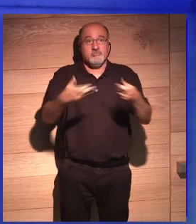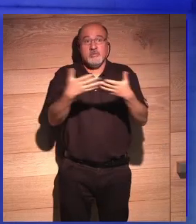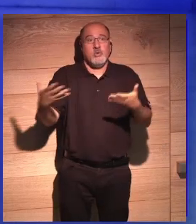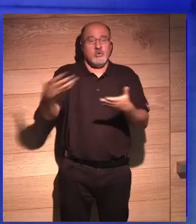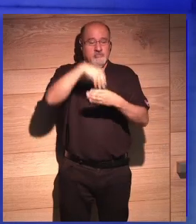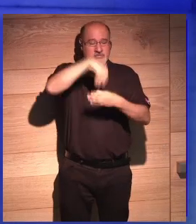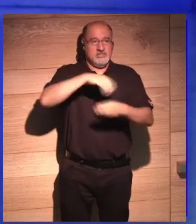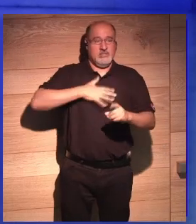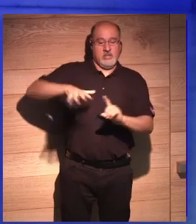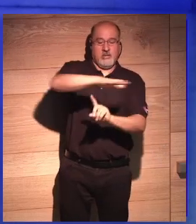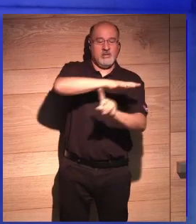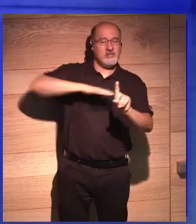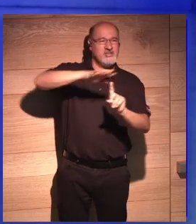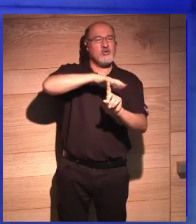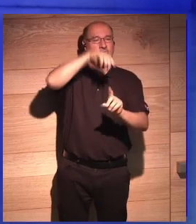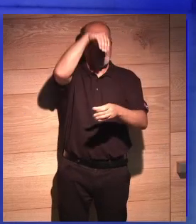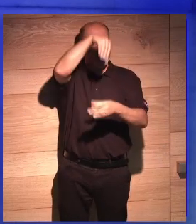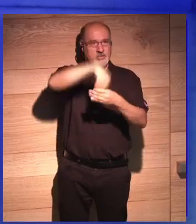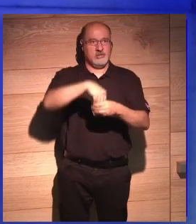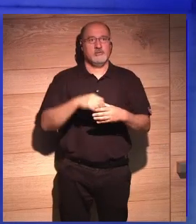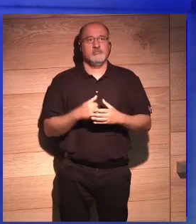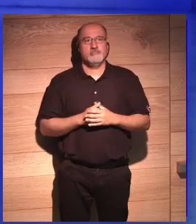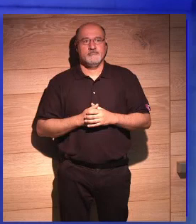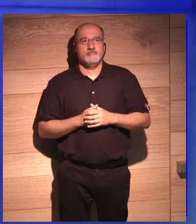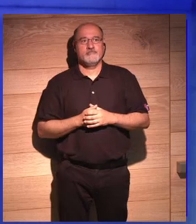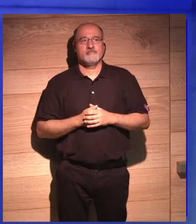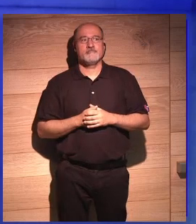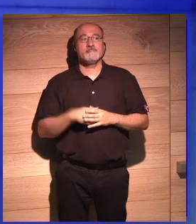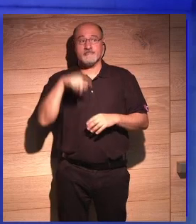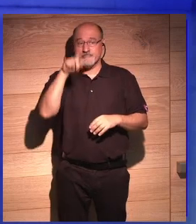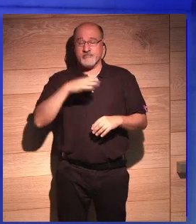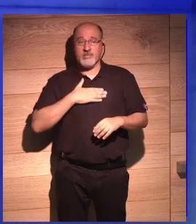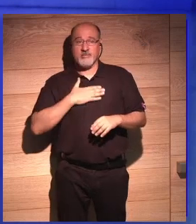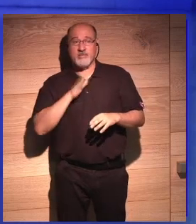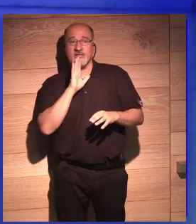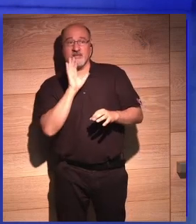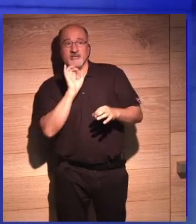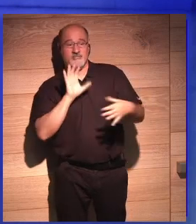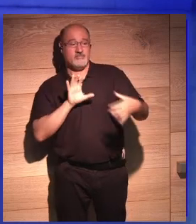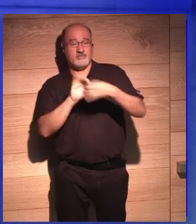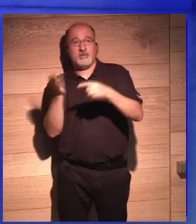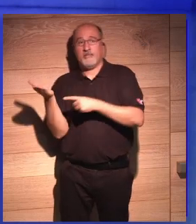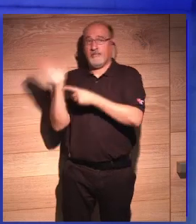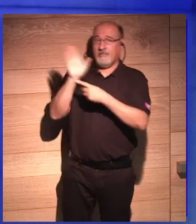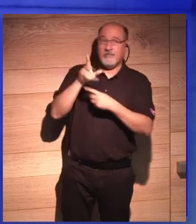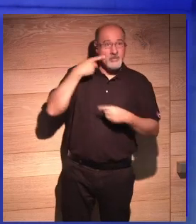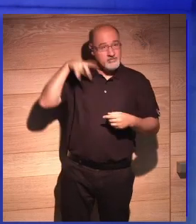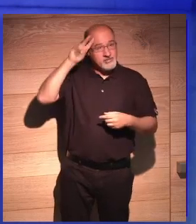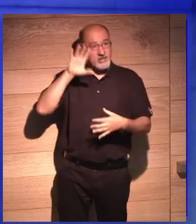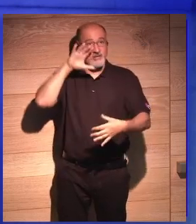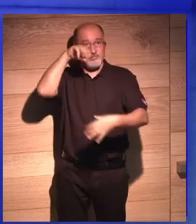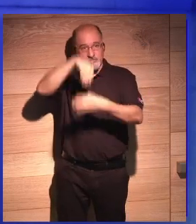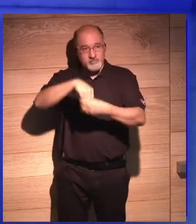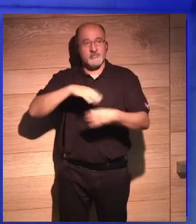which you saw a snippet of earlier through Mark's presentation. But essentially,